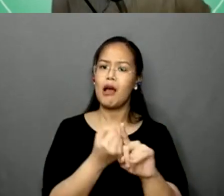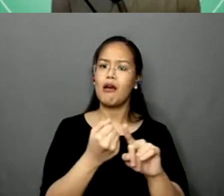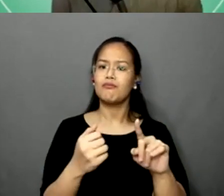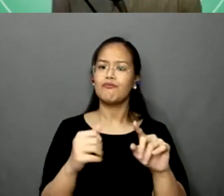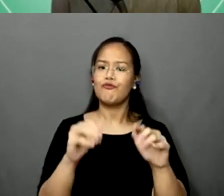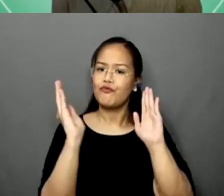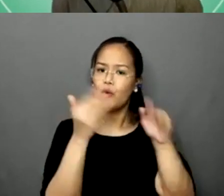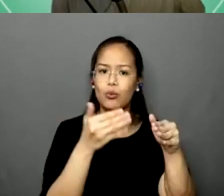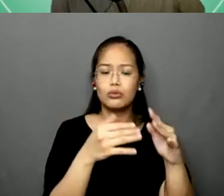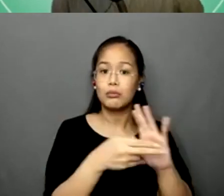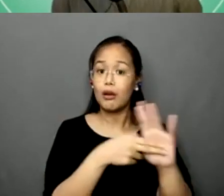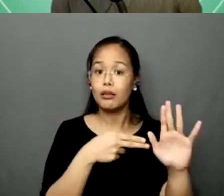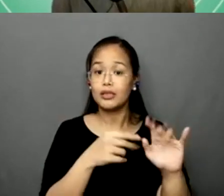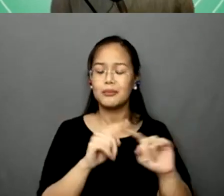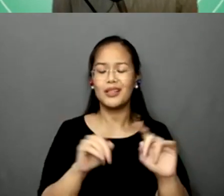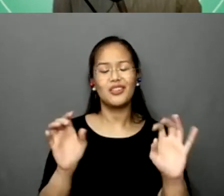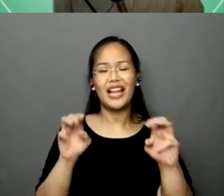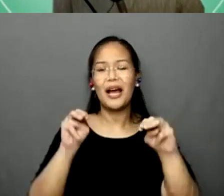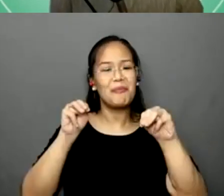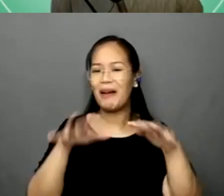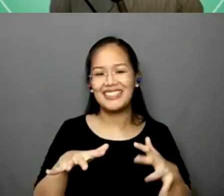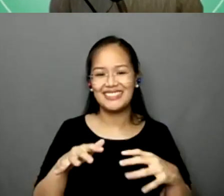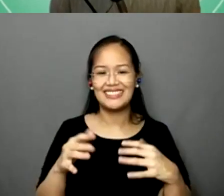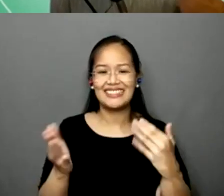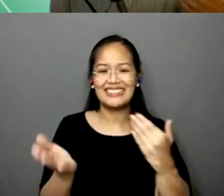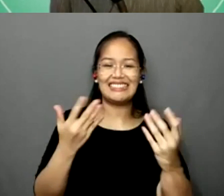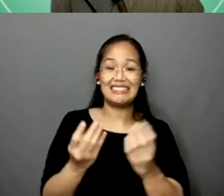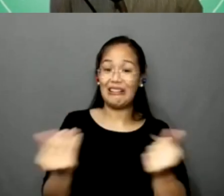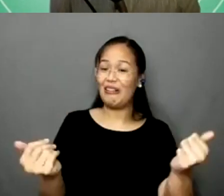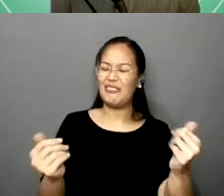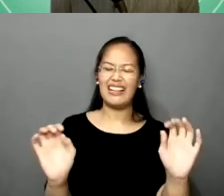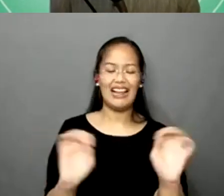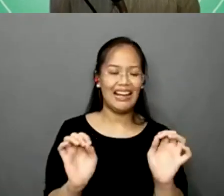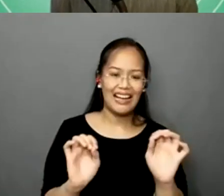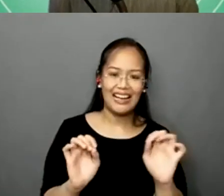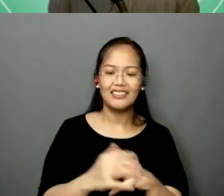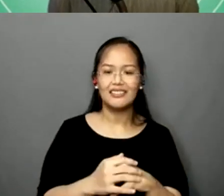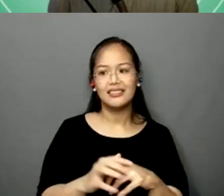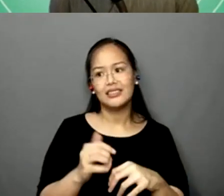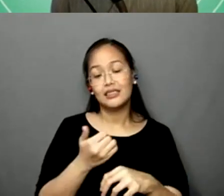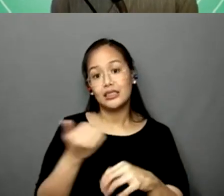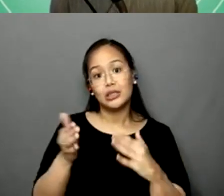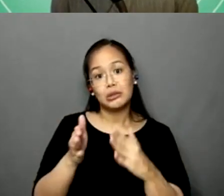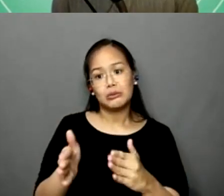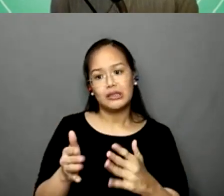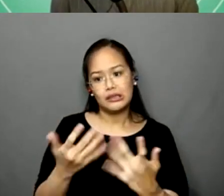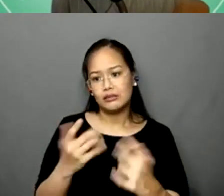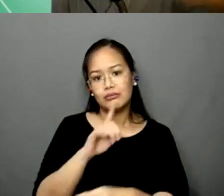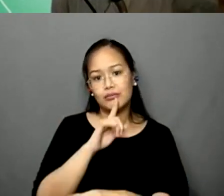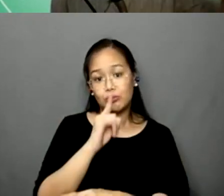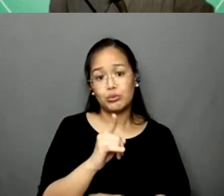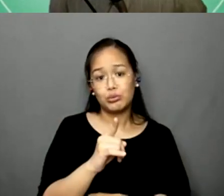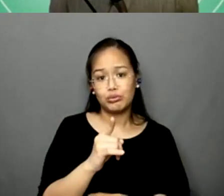say, no, there is no magical answer to solve this cost problem. And in some ways, it's a reality that might have to be faced,